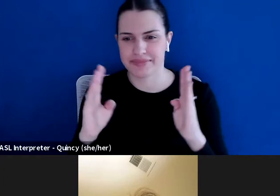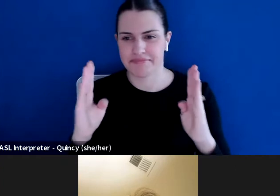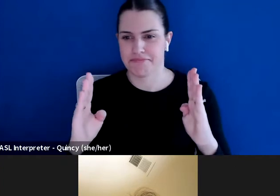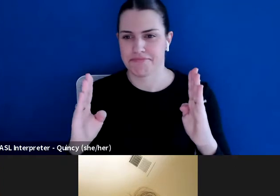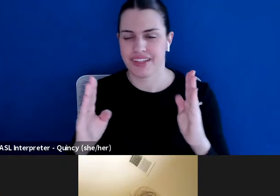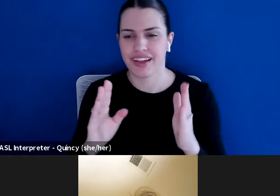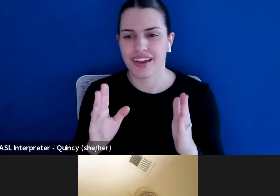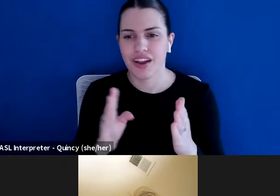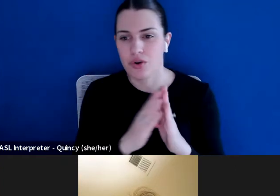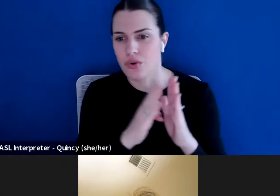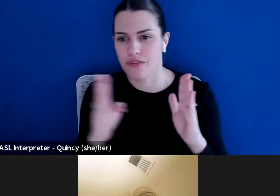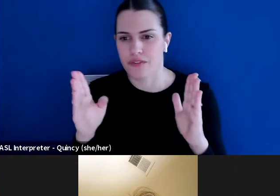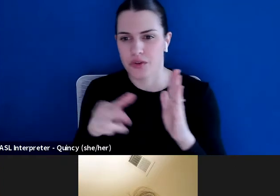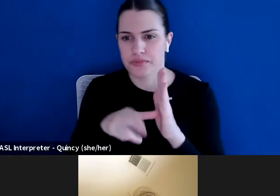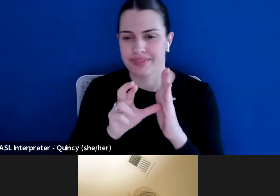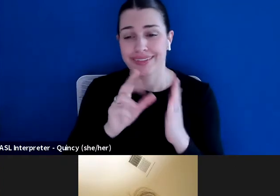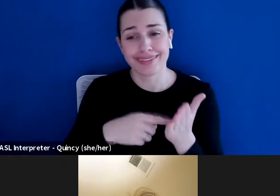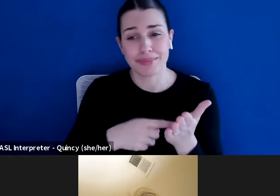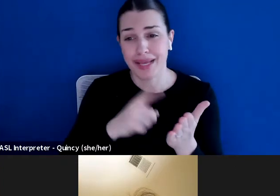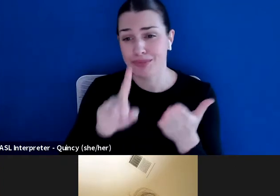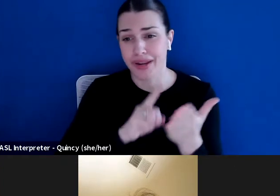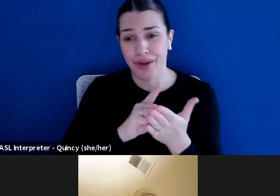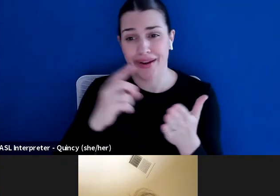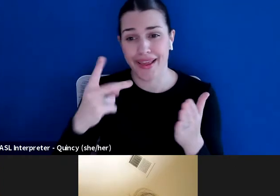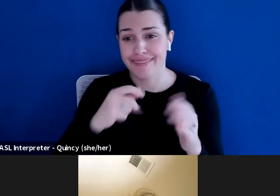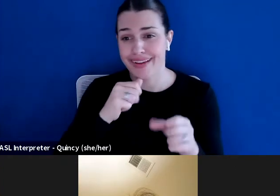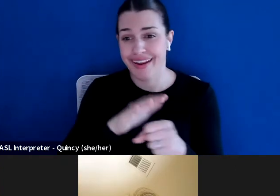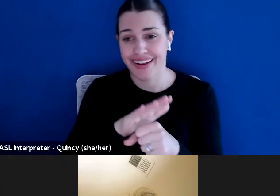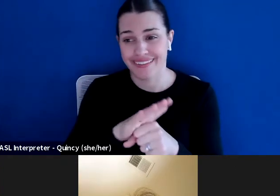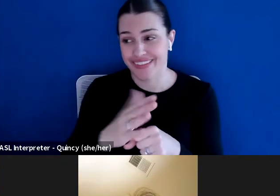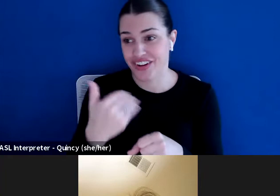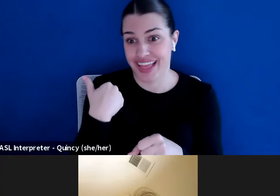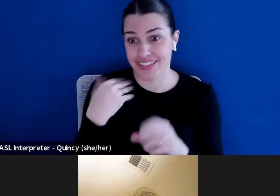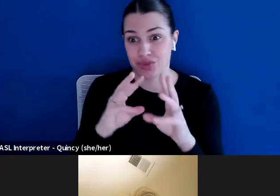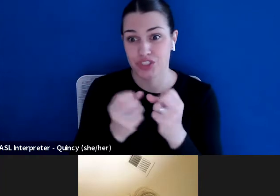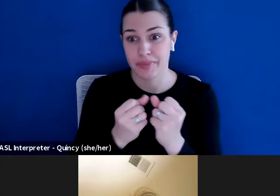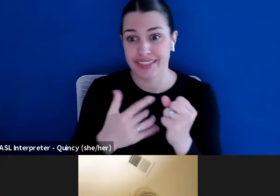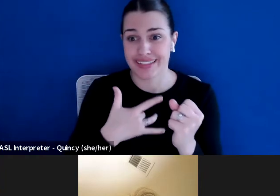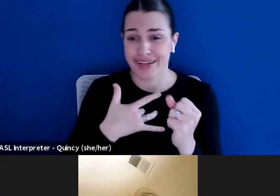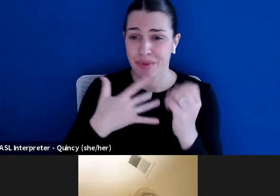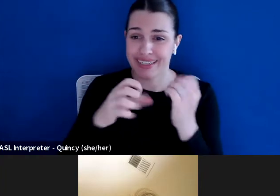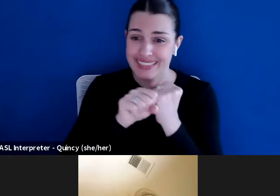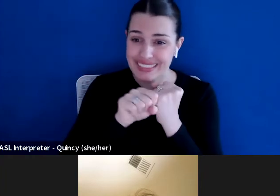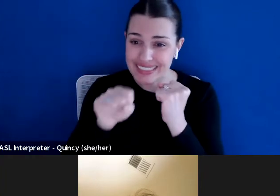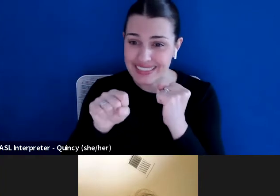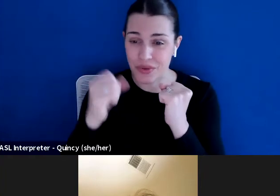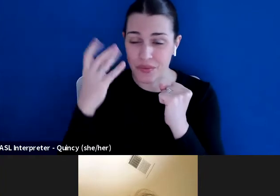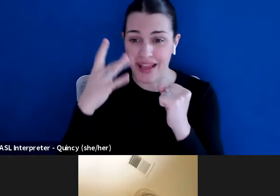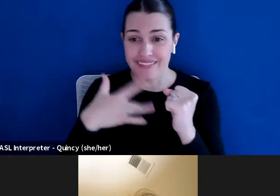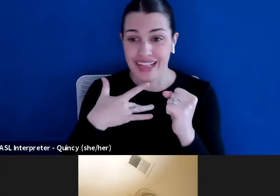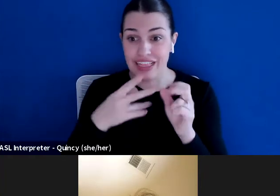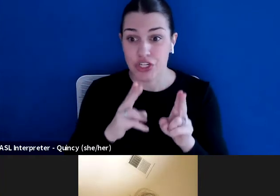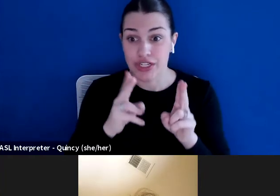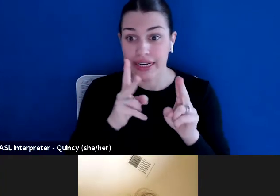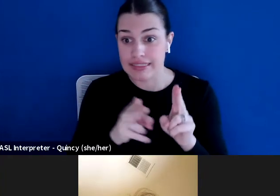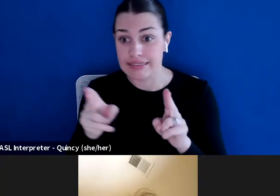but sometimes an hour and a half is not enough. We got feedback on our last workshop that they wish it was a little bit longer because it felt a little rushed